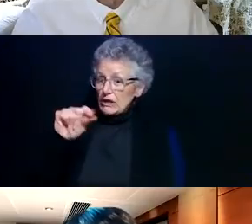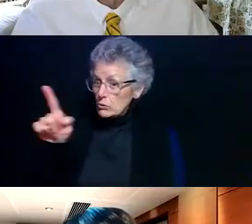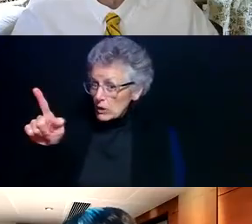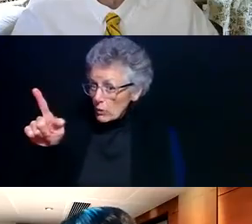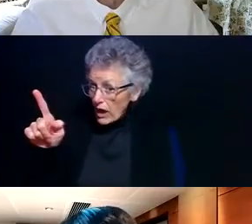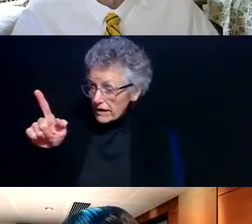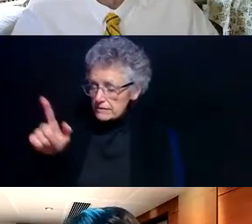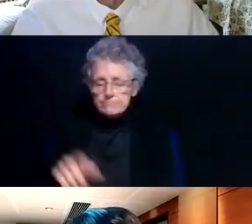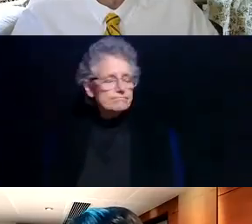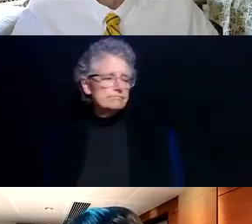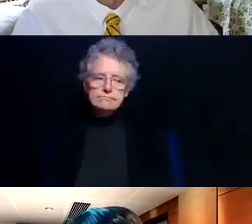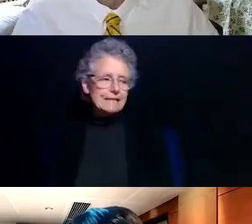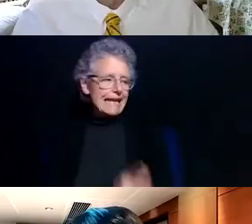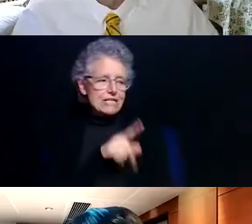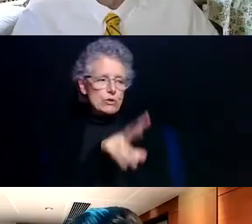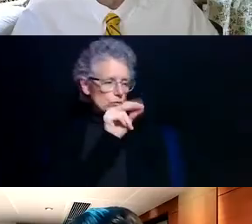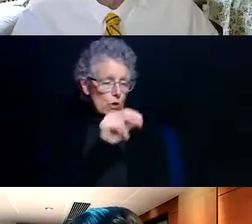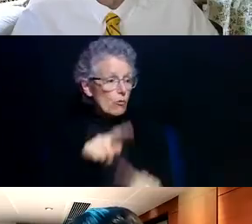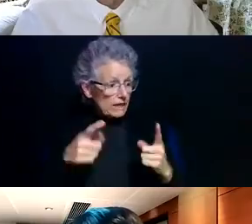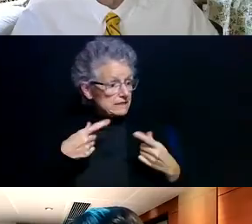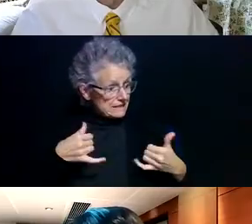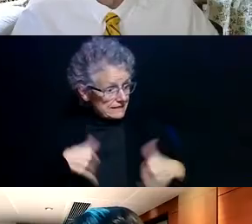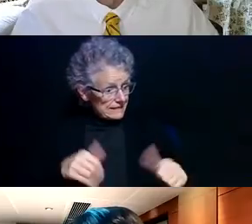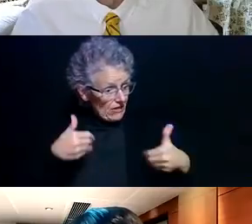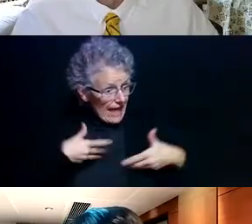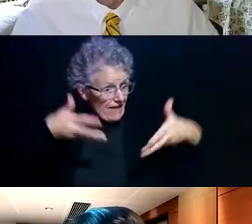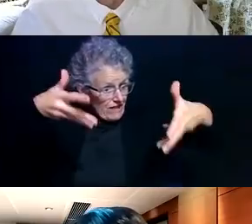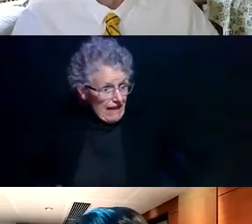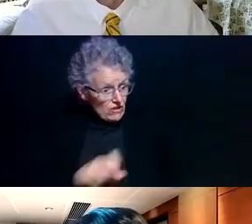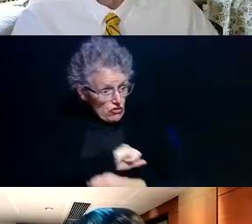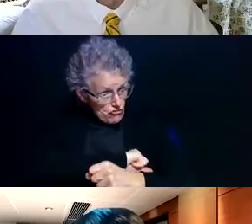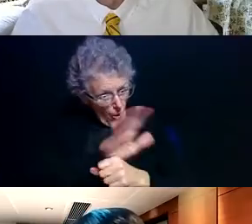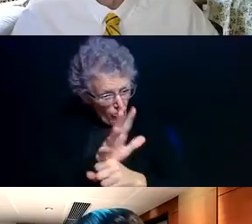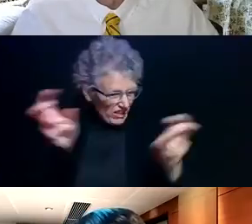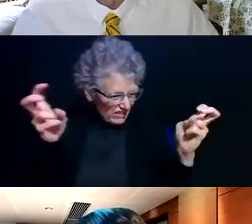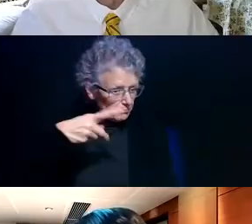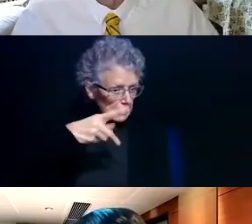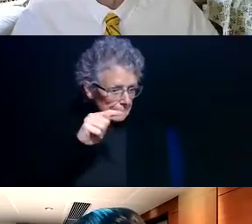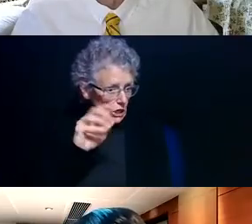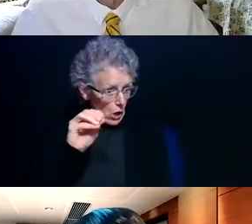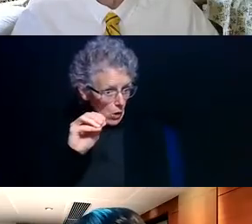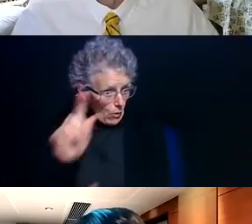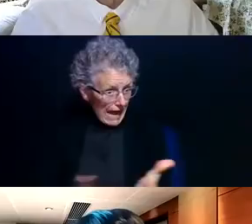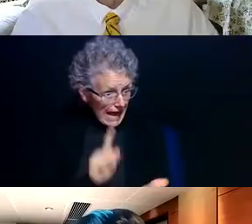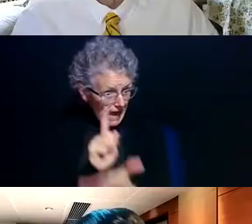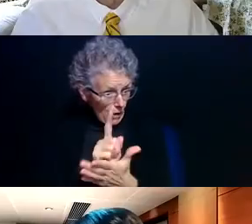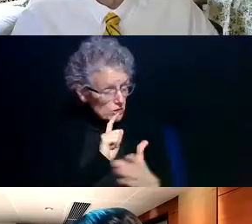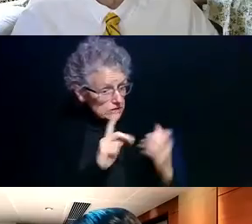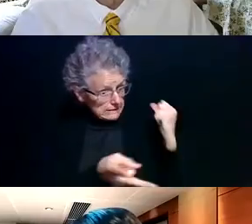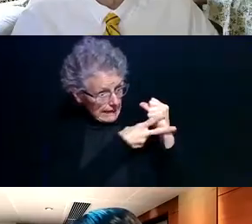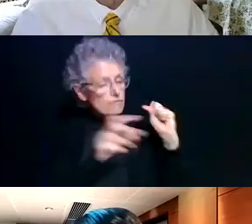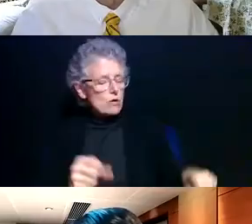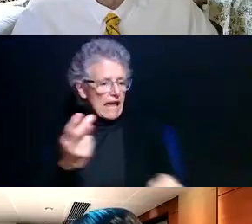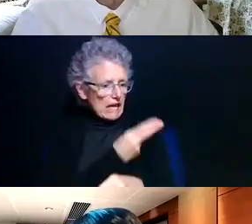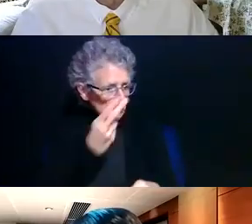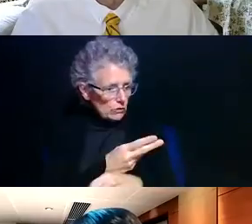It won't reset, but if you still have COVID PTO hours in your bank, you can use them in 2021. No discussions